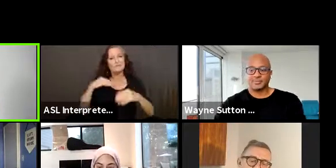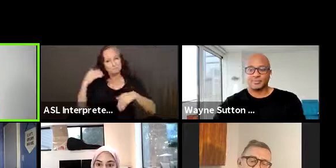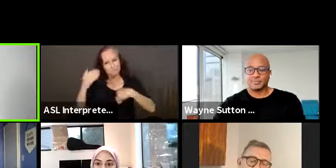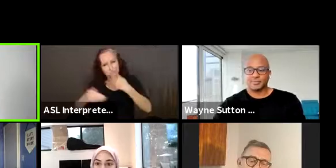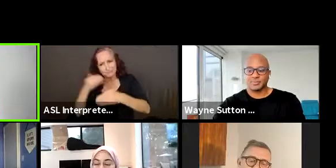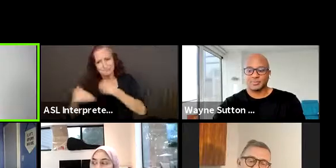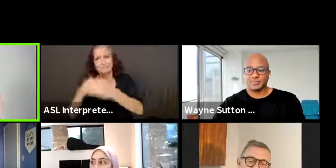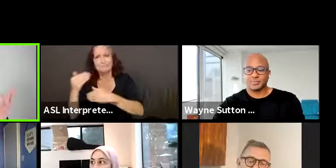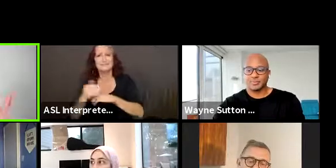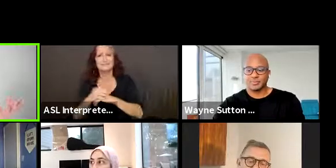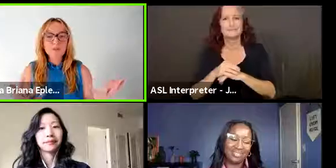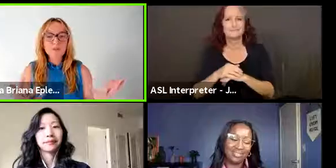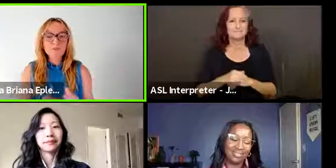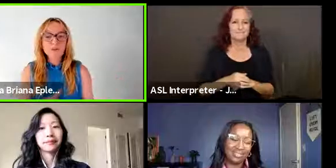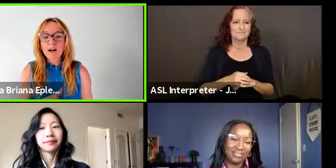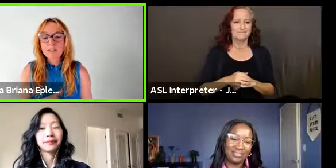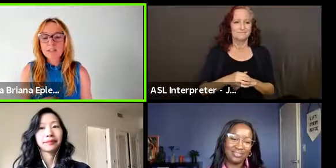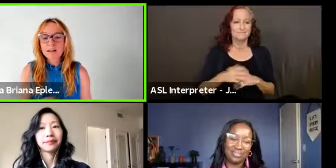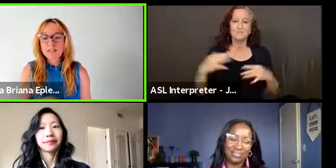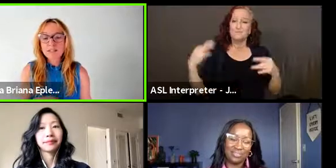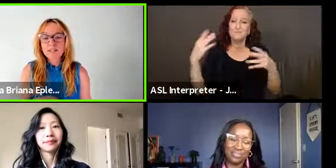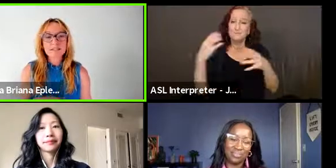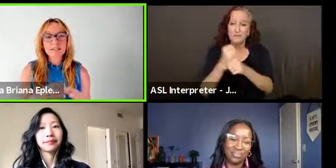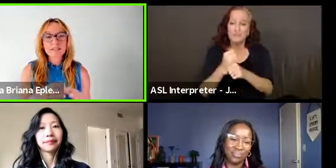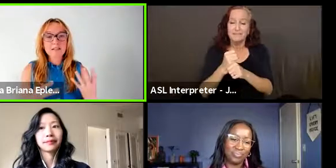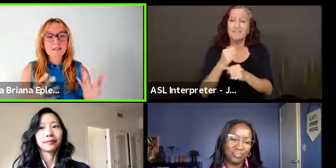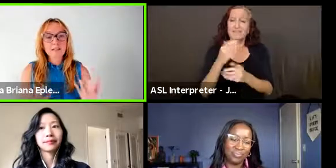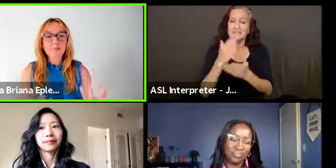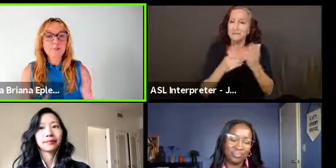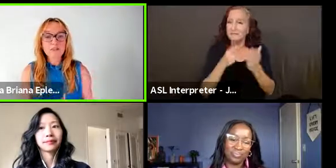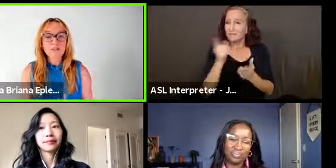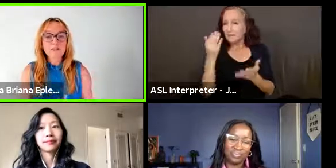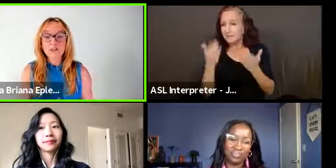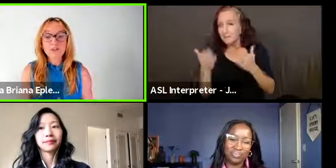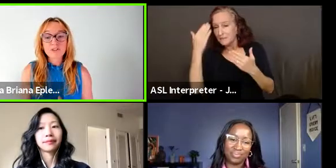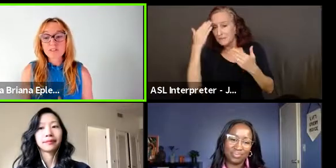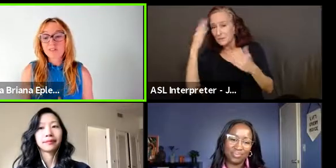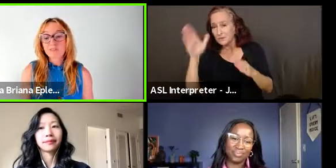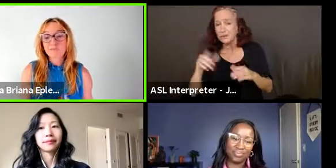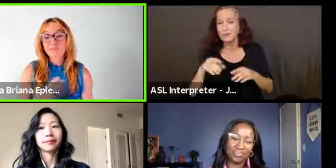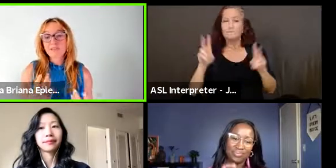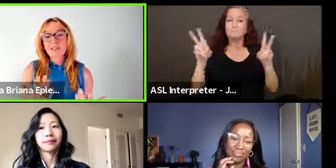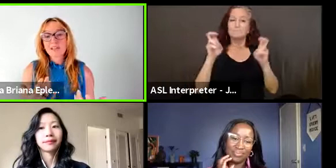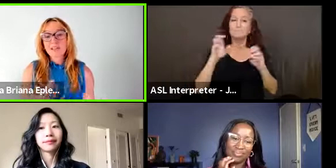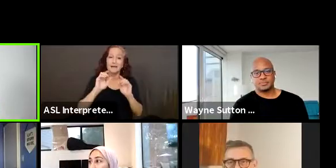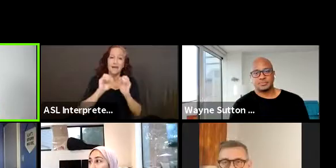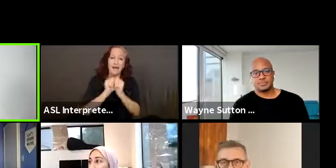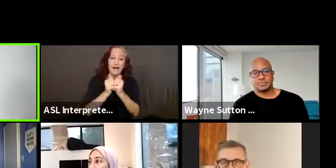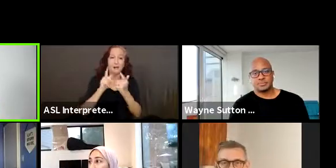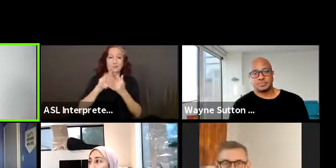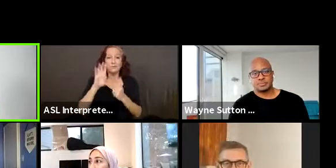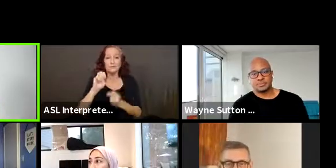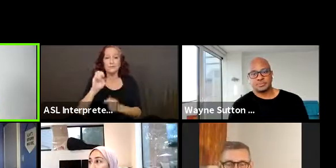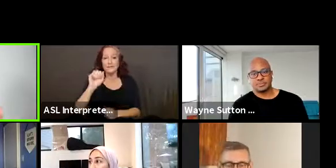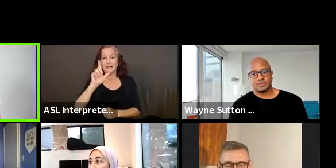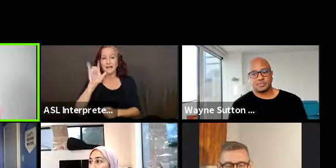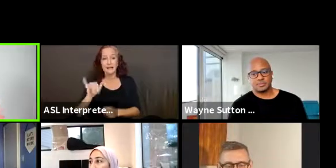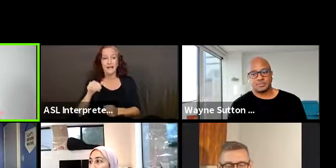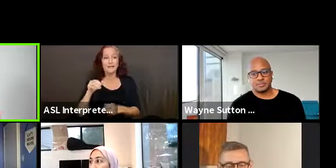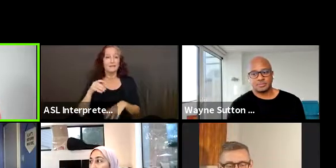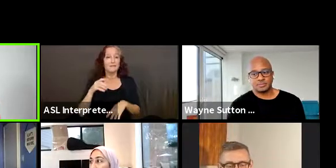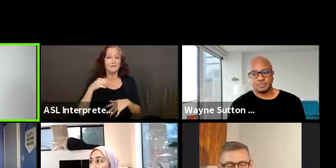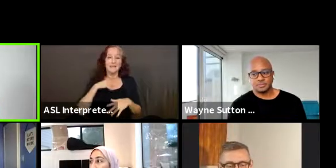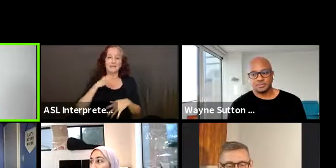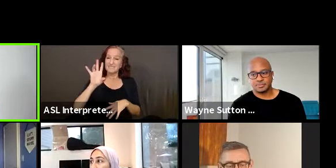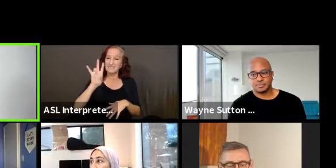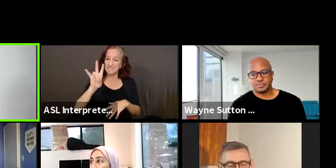So just really briefly, for those of you who don't know how to be an ally, it takes readers along a journey through 7 different deep ways